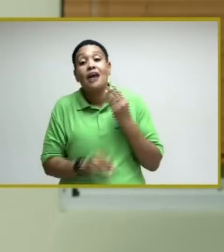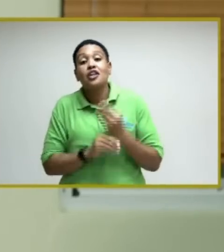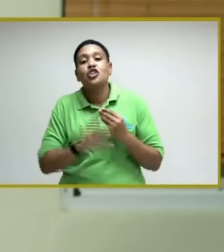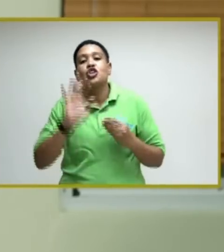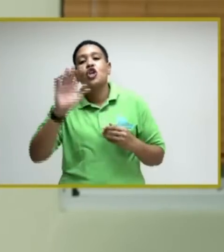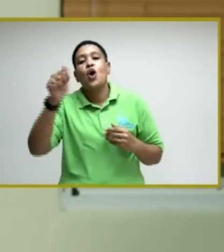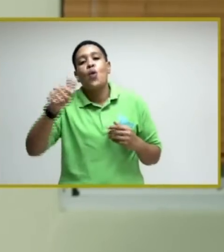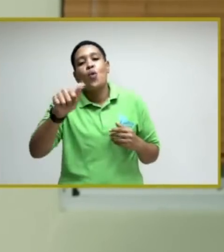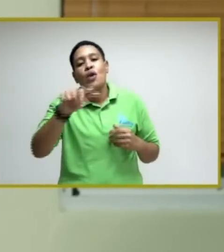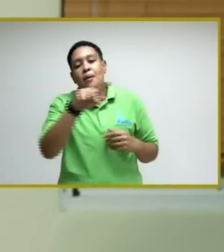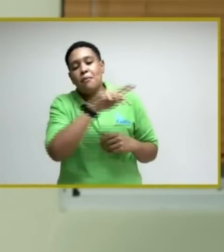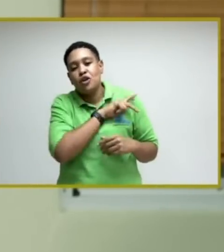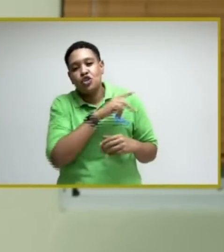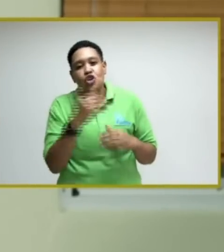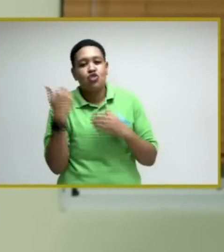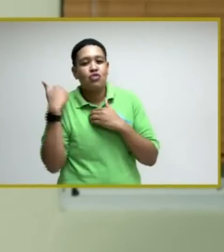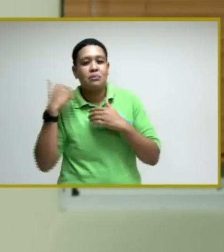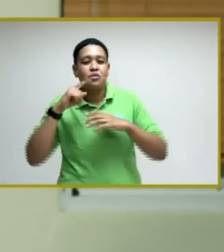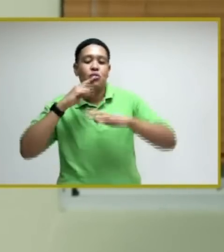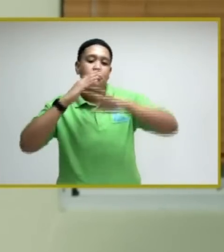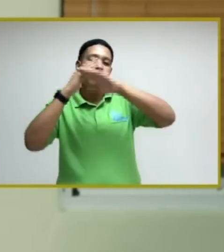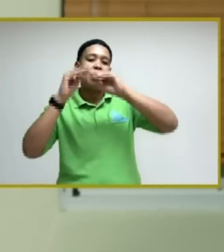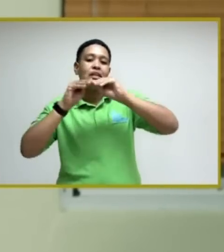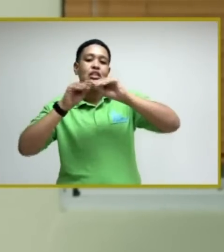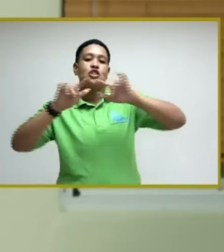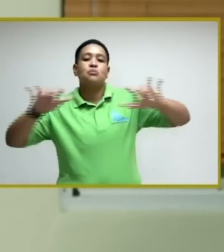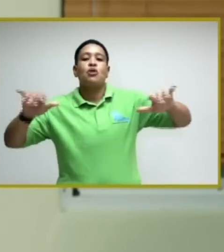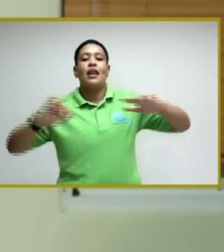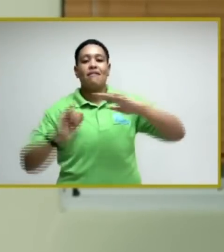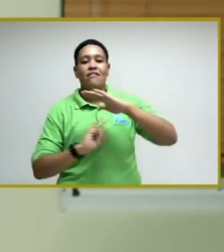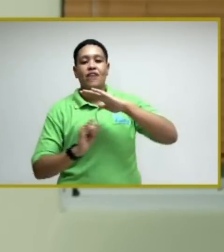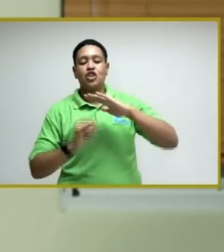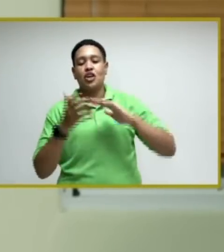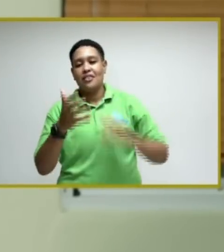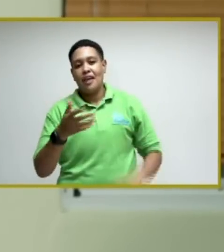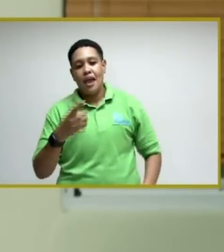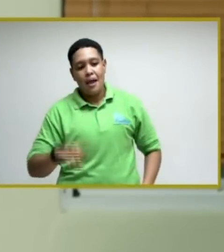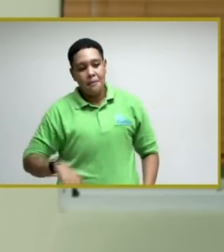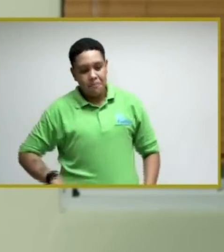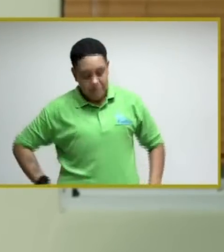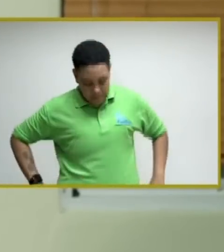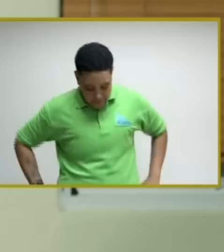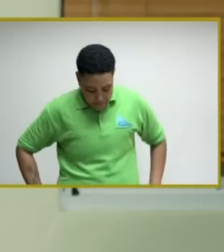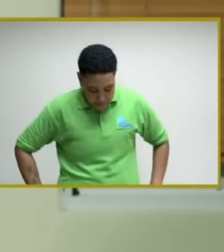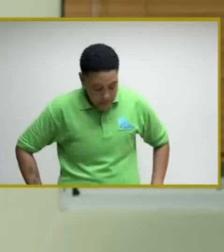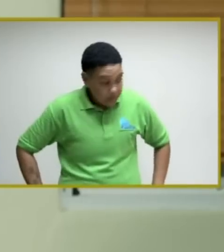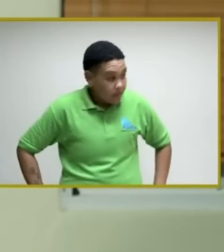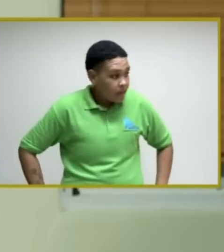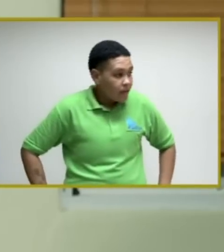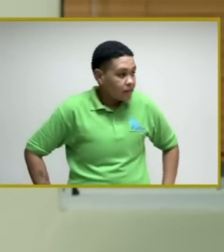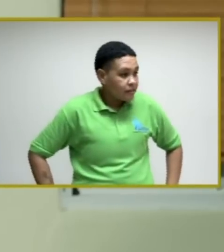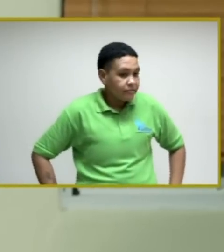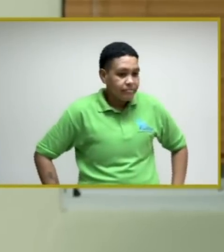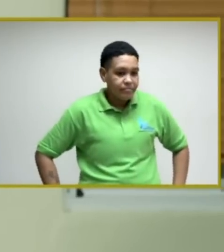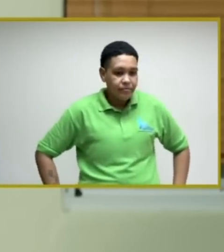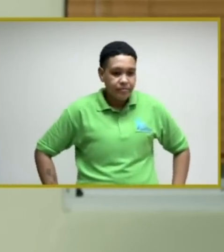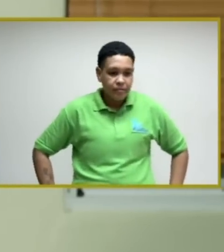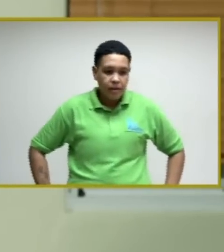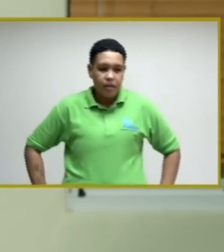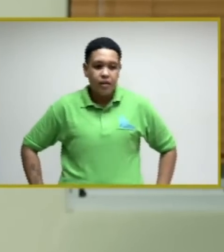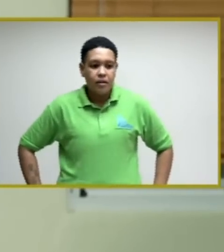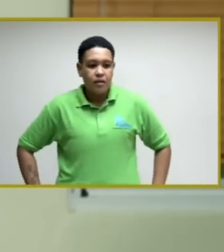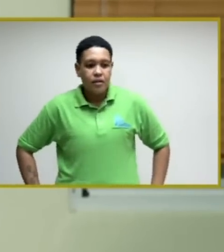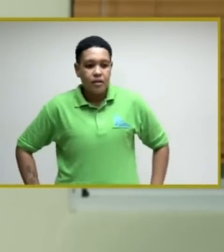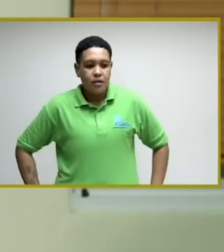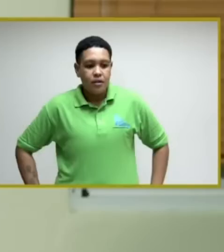personal responsibility to prevent the spread of the infection. What was the second thing? Thank you very much, Seymour.